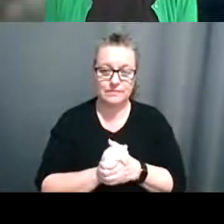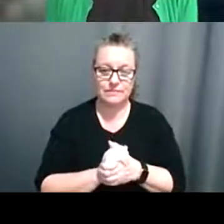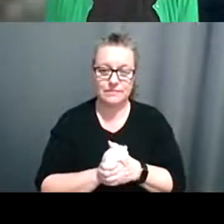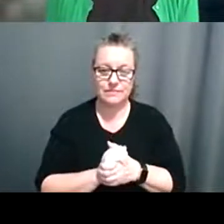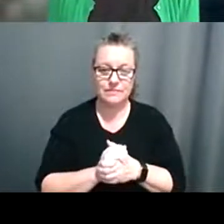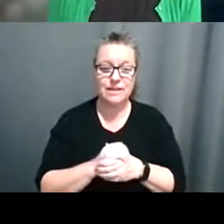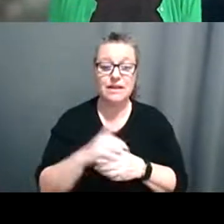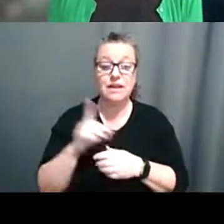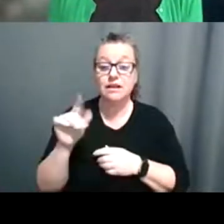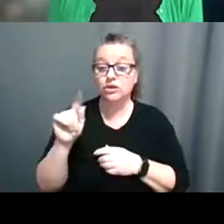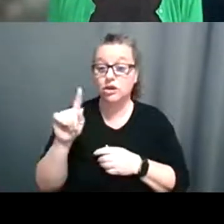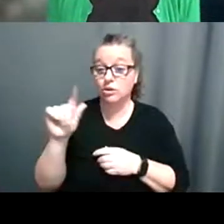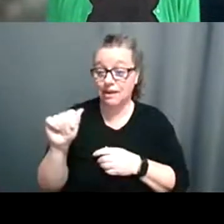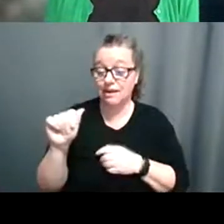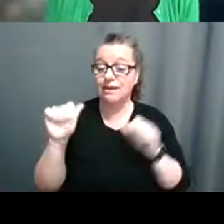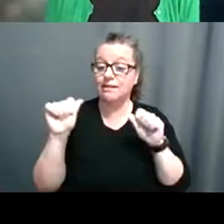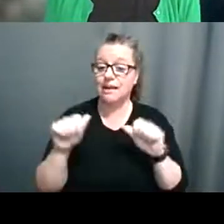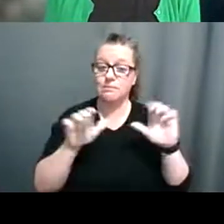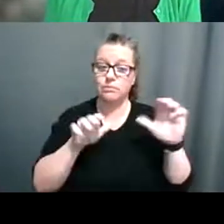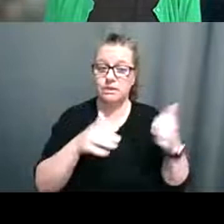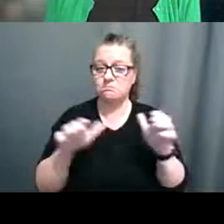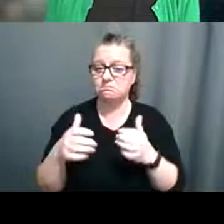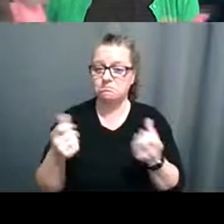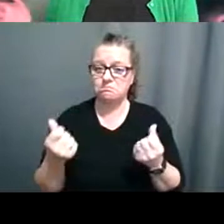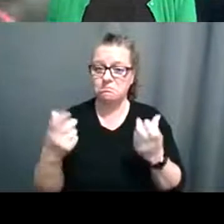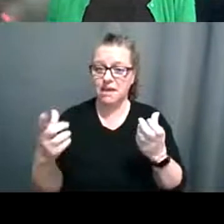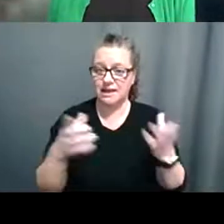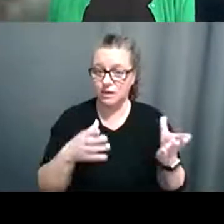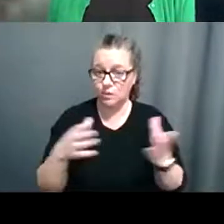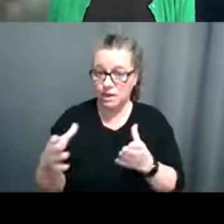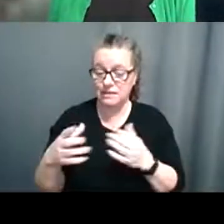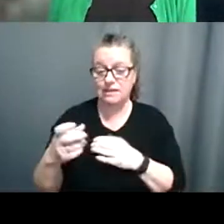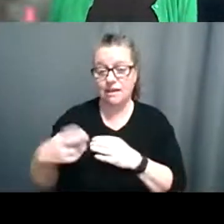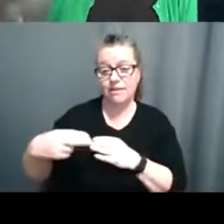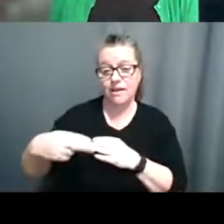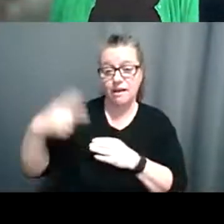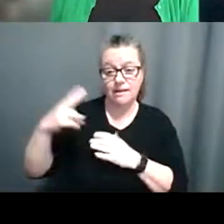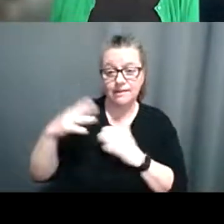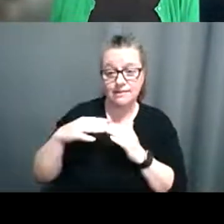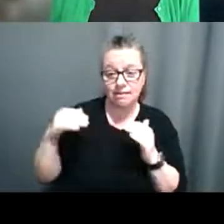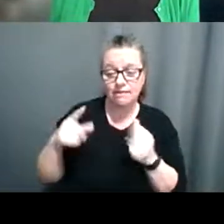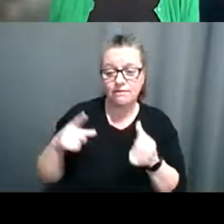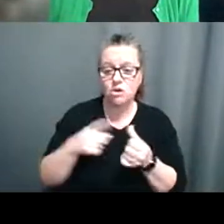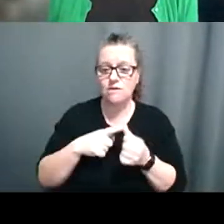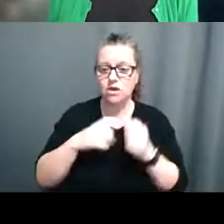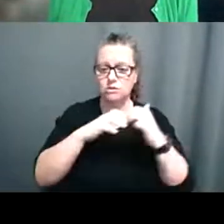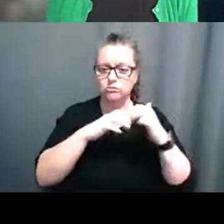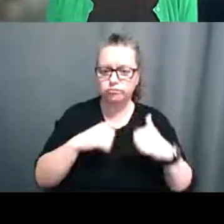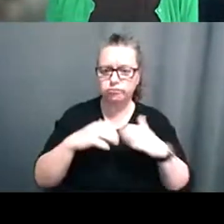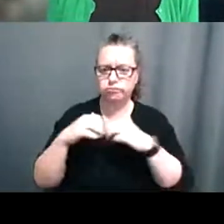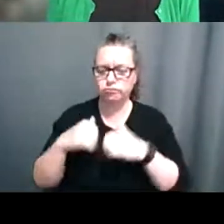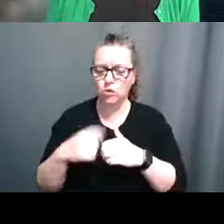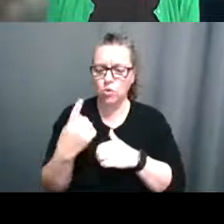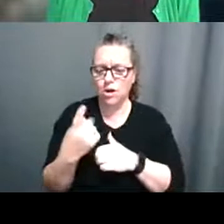So data can be categorized into multiple ways. At the highest level, it is first broken down into one of